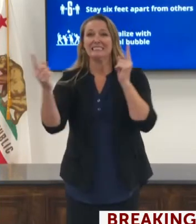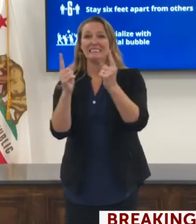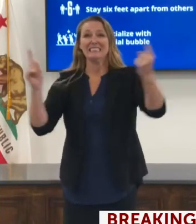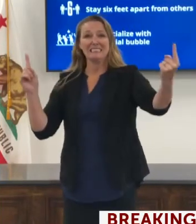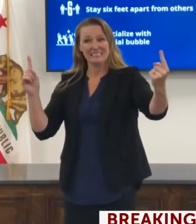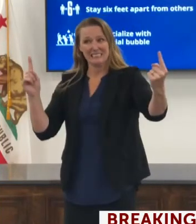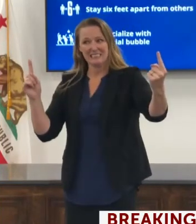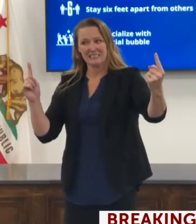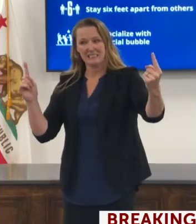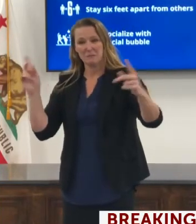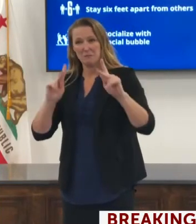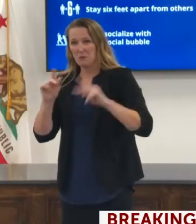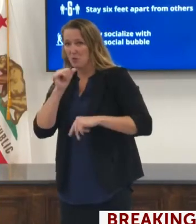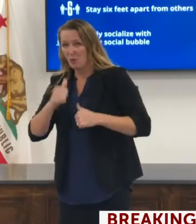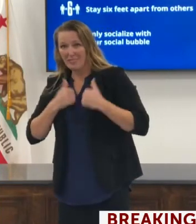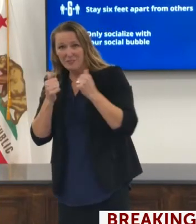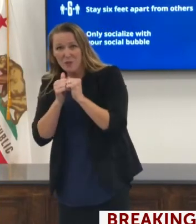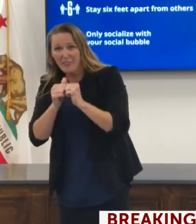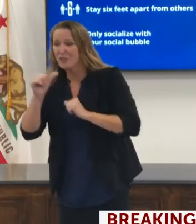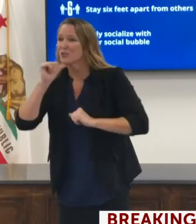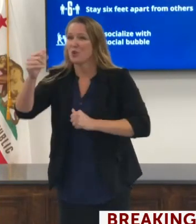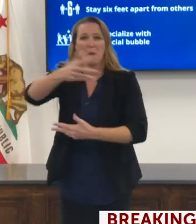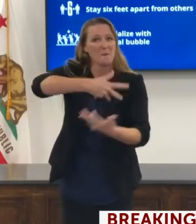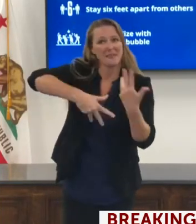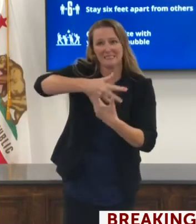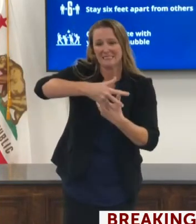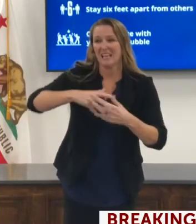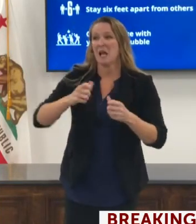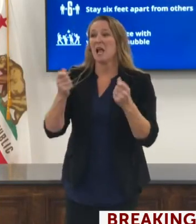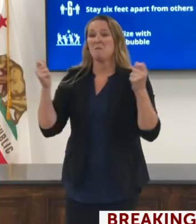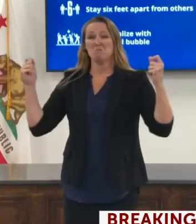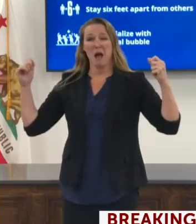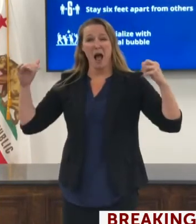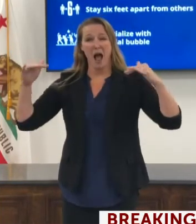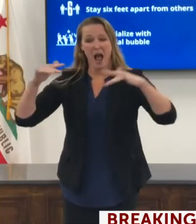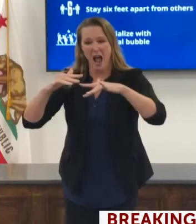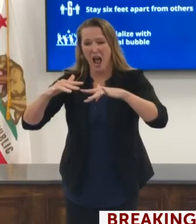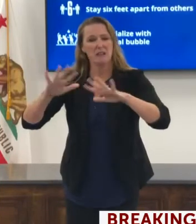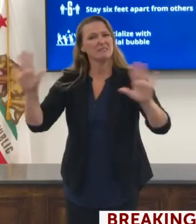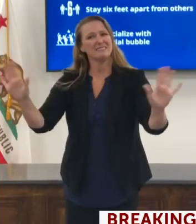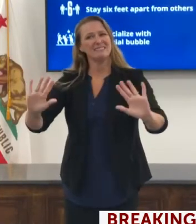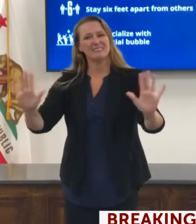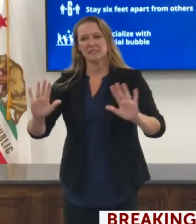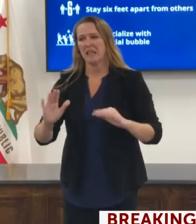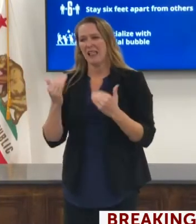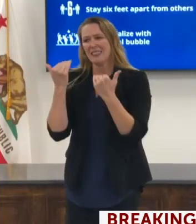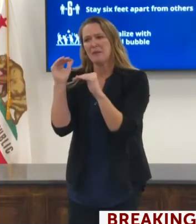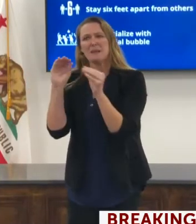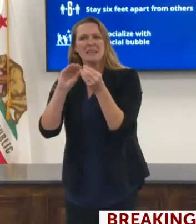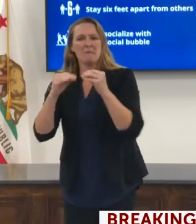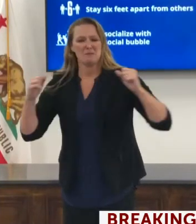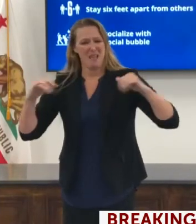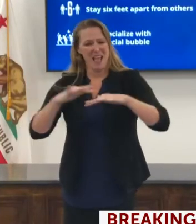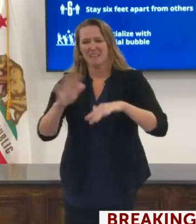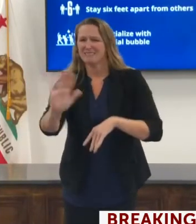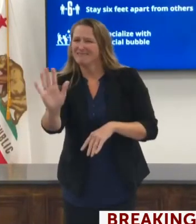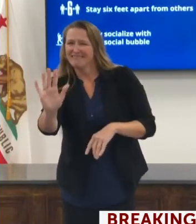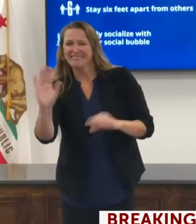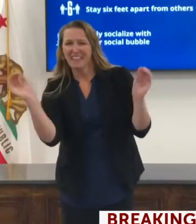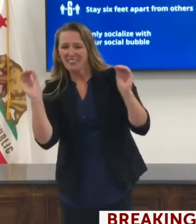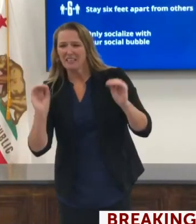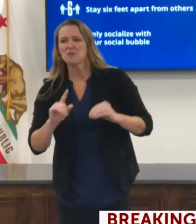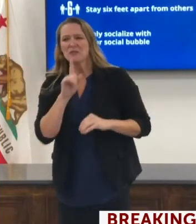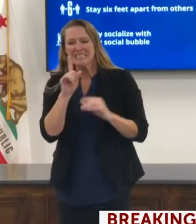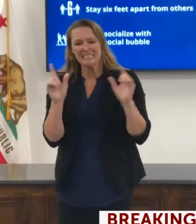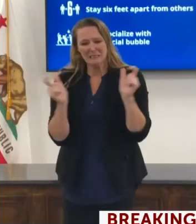people not in your household, don't mix together in large numbers or, you know, even limited numbers, keep it very small and tight,